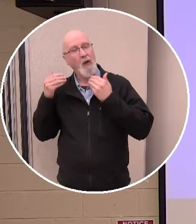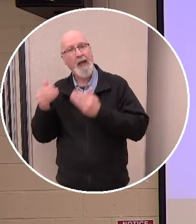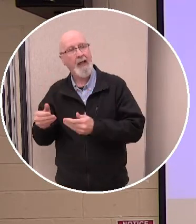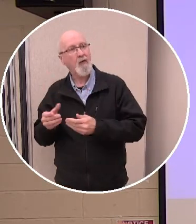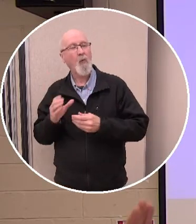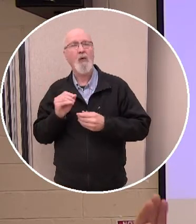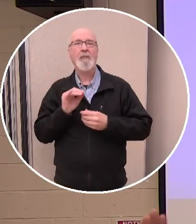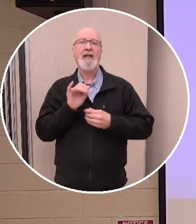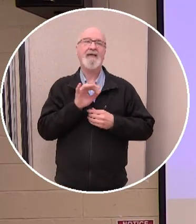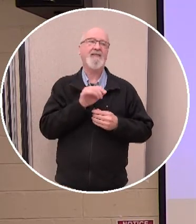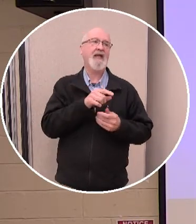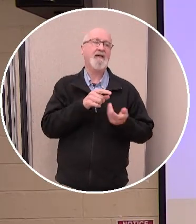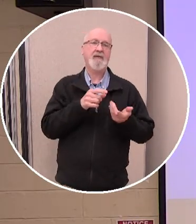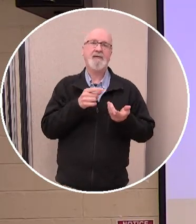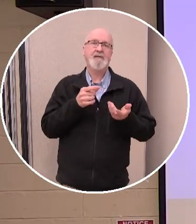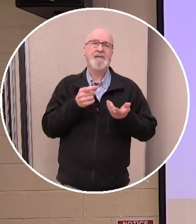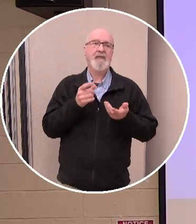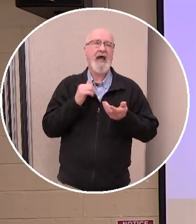about.